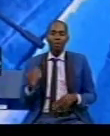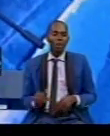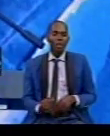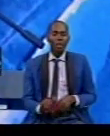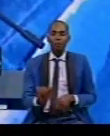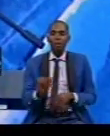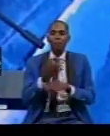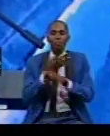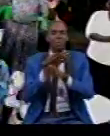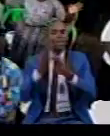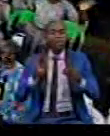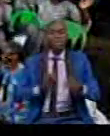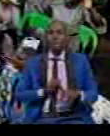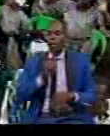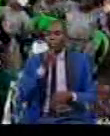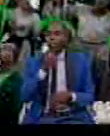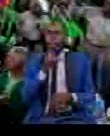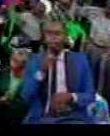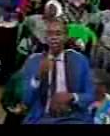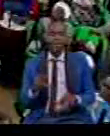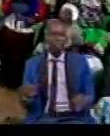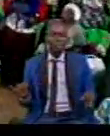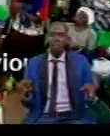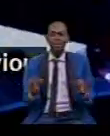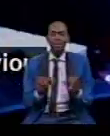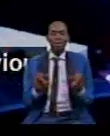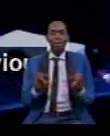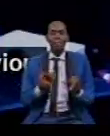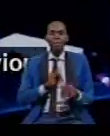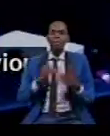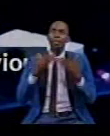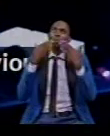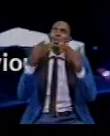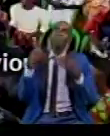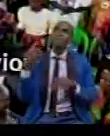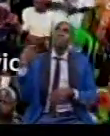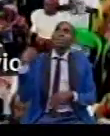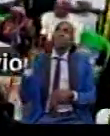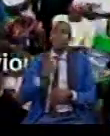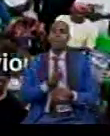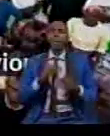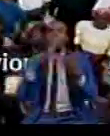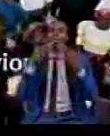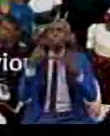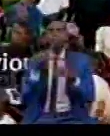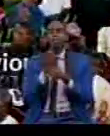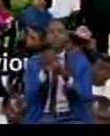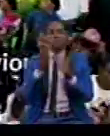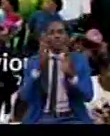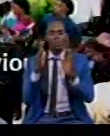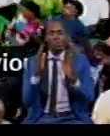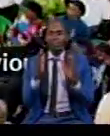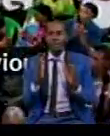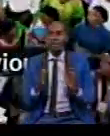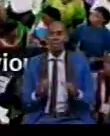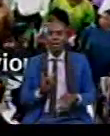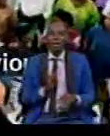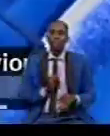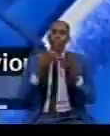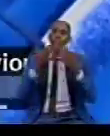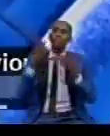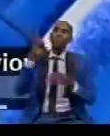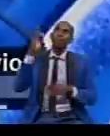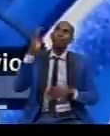your power will penetrate everywhere right now. Bring problem,